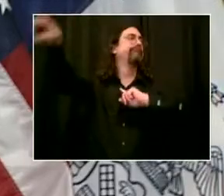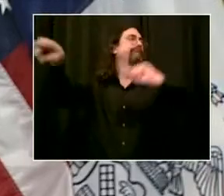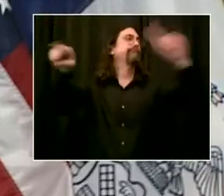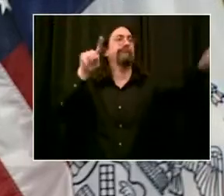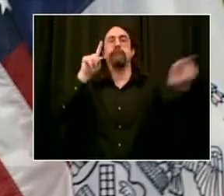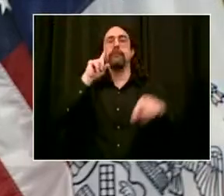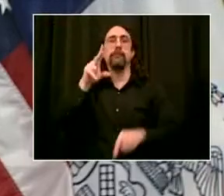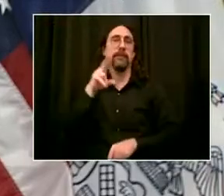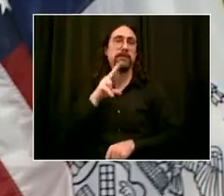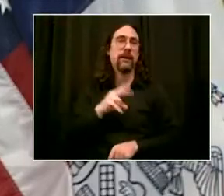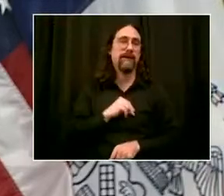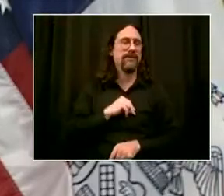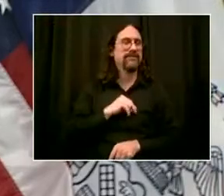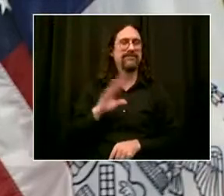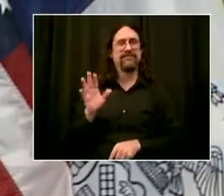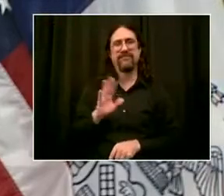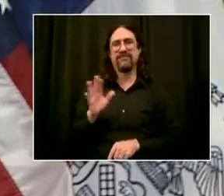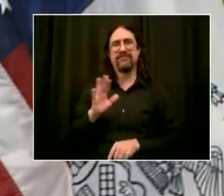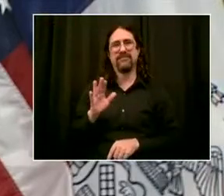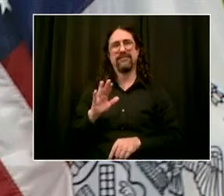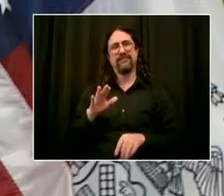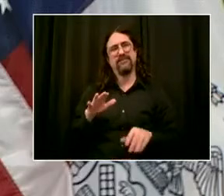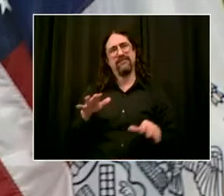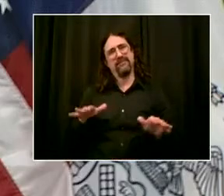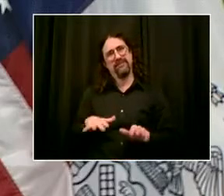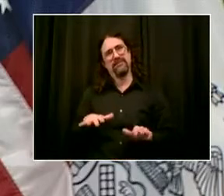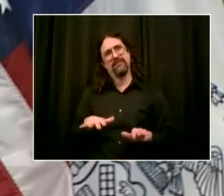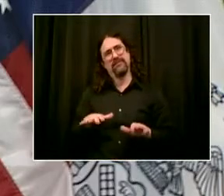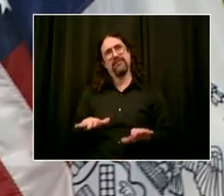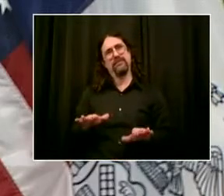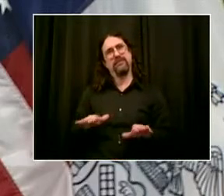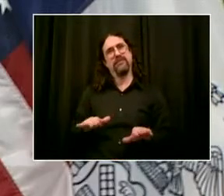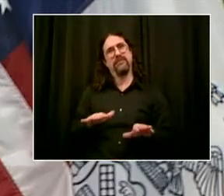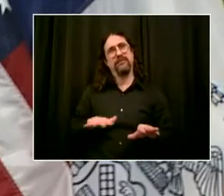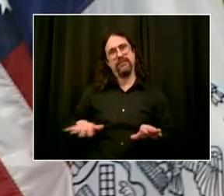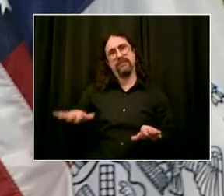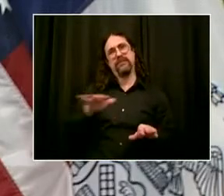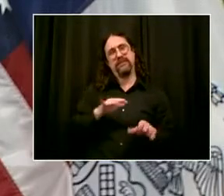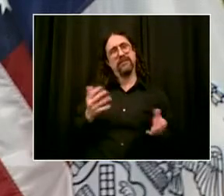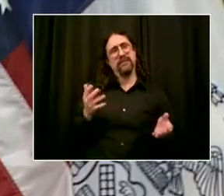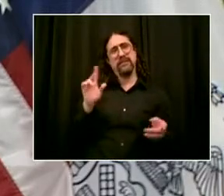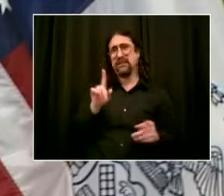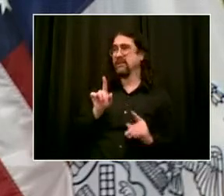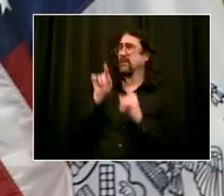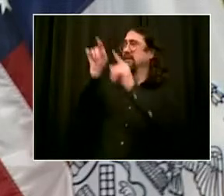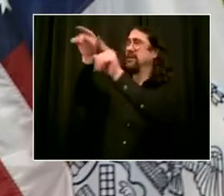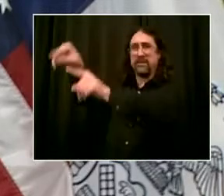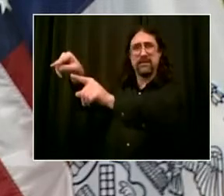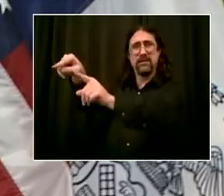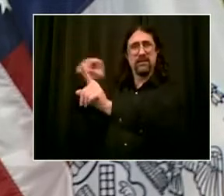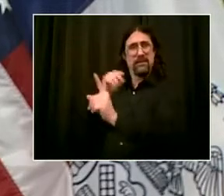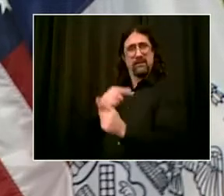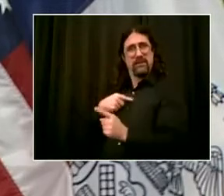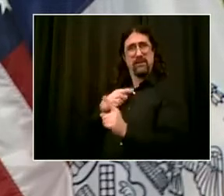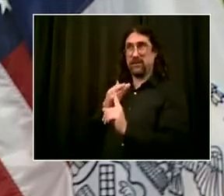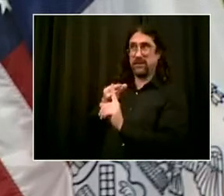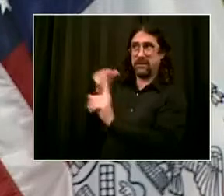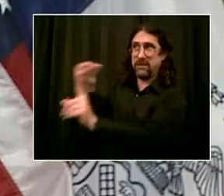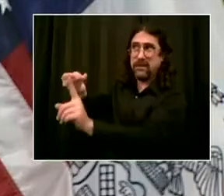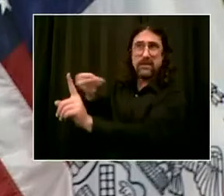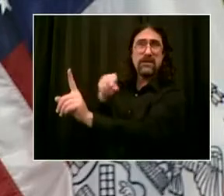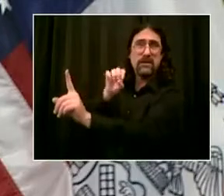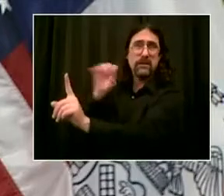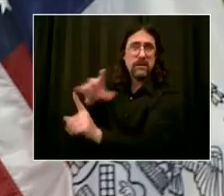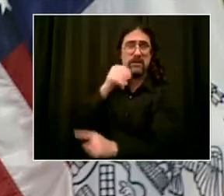yourself to the challenges that cwood travel and to a lot of places in this country that just are not as safe as we are